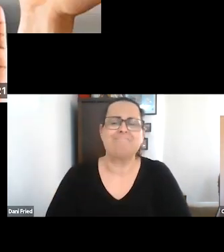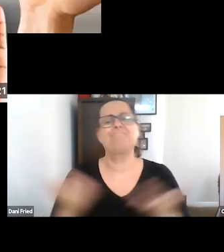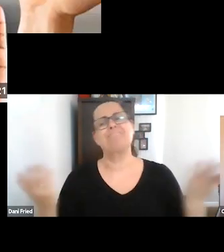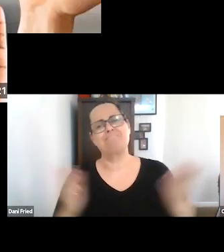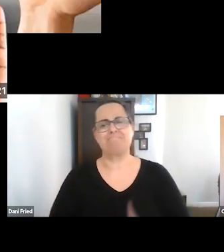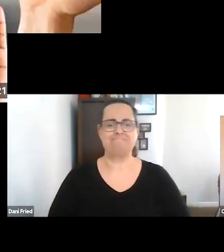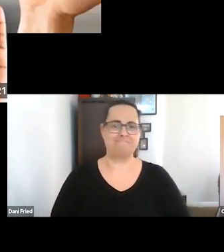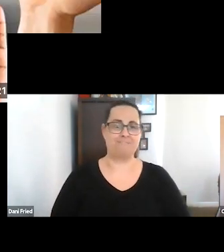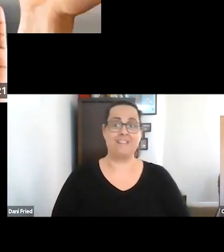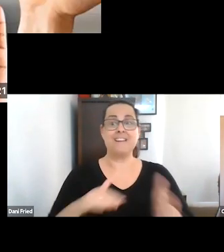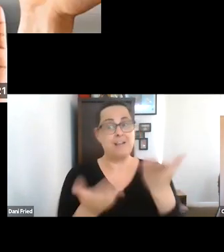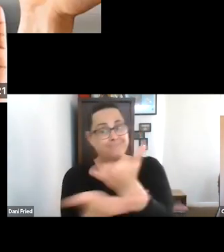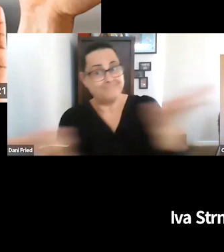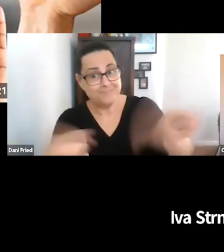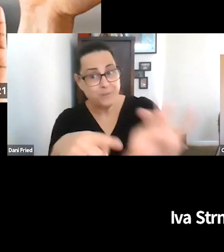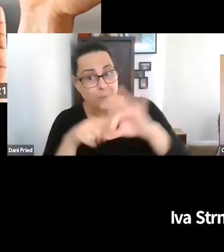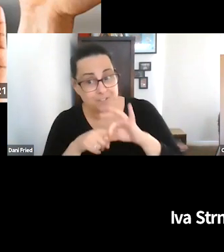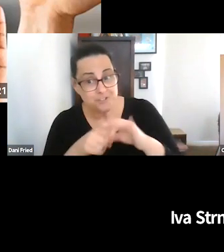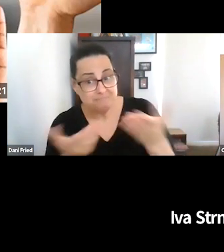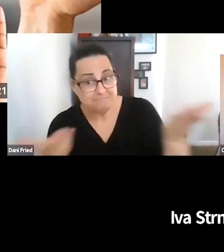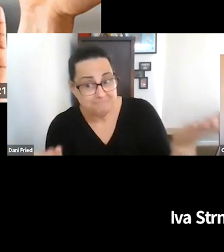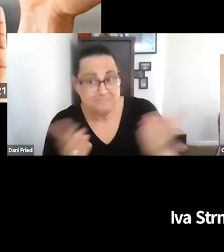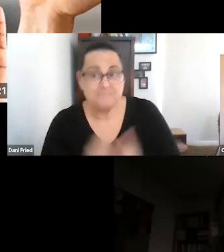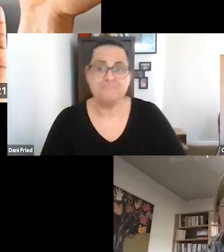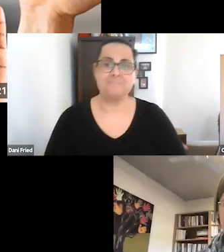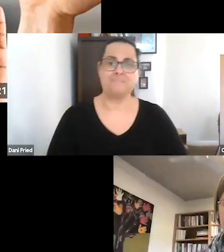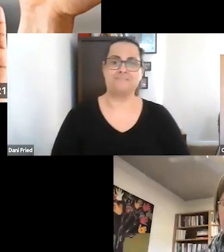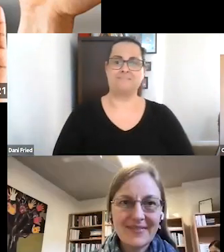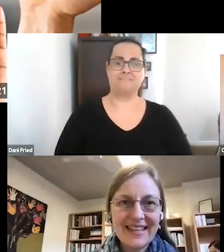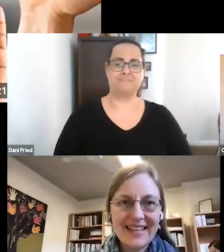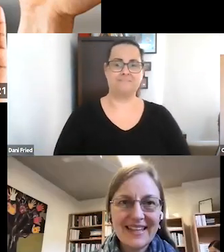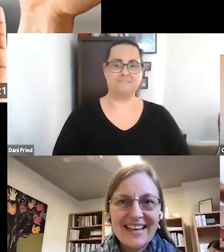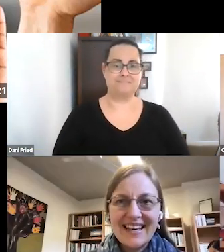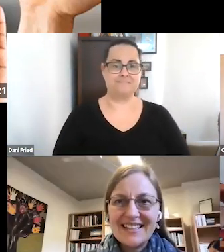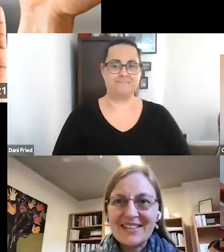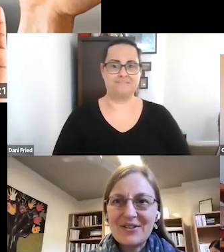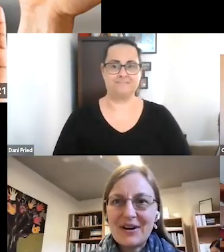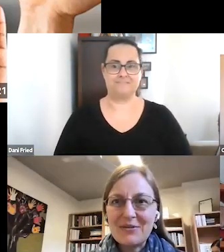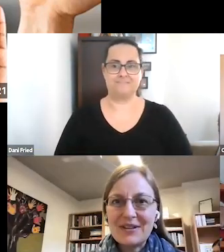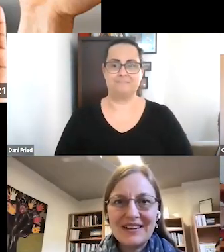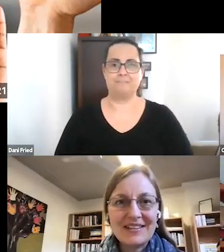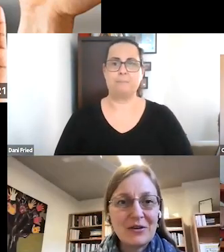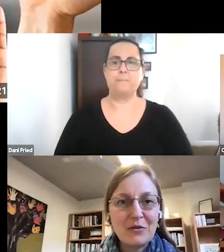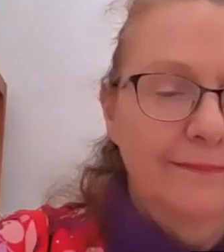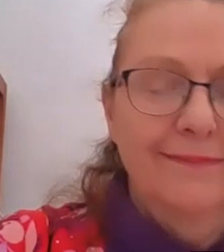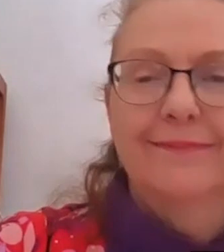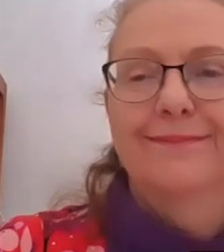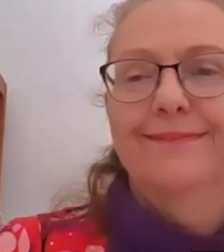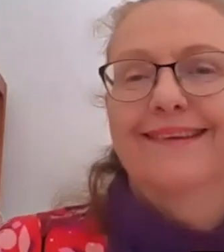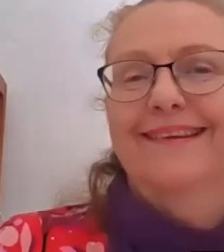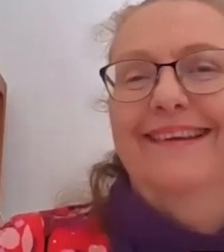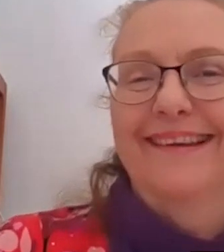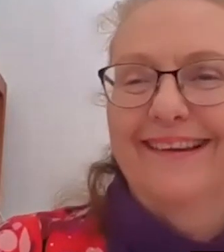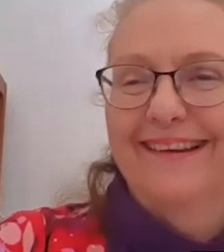So now's the time for questions. So I would thank you for a